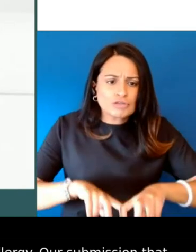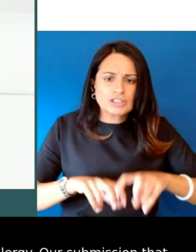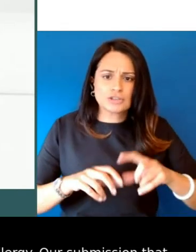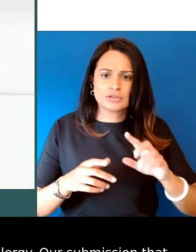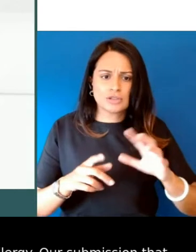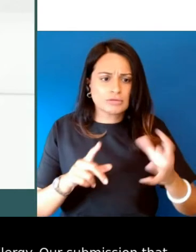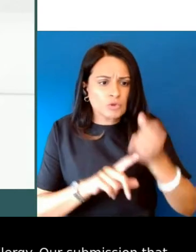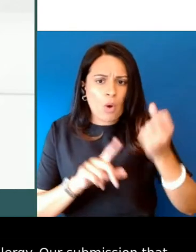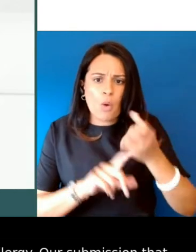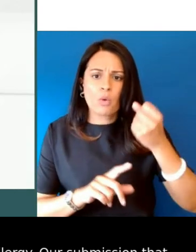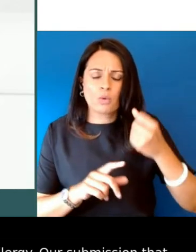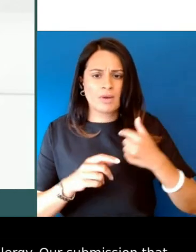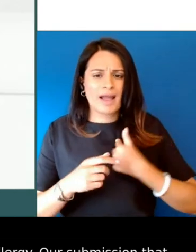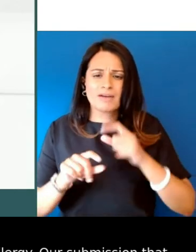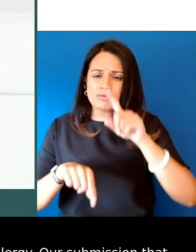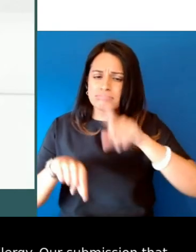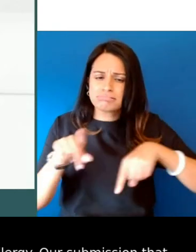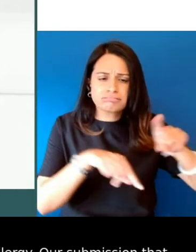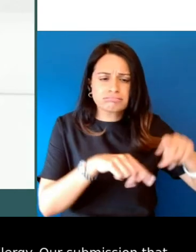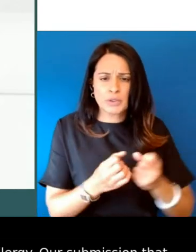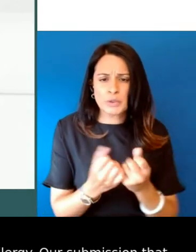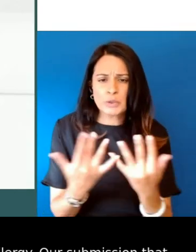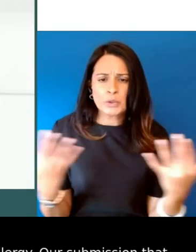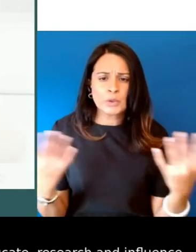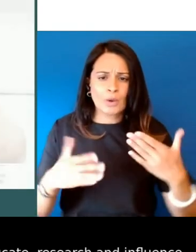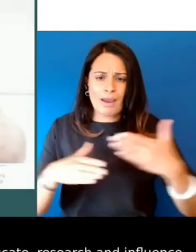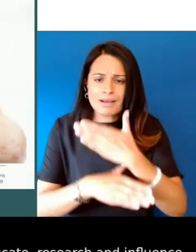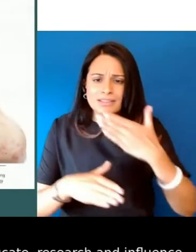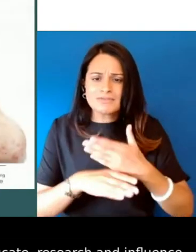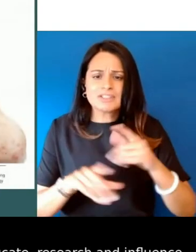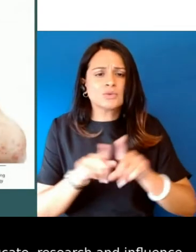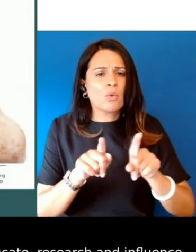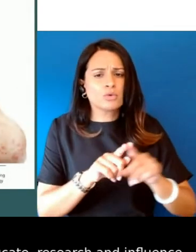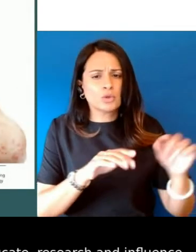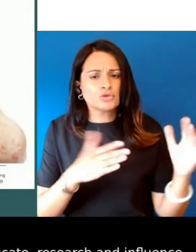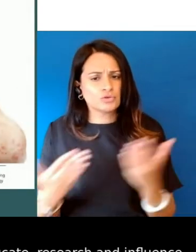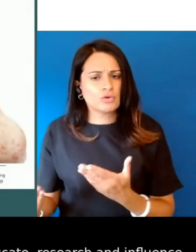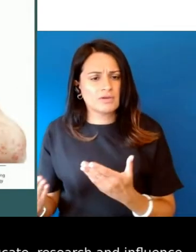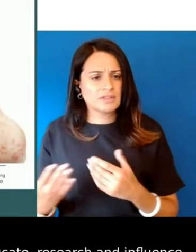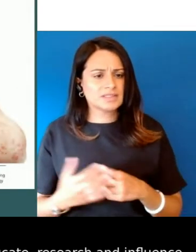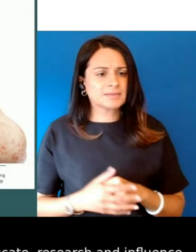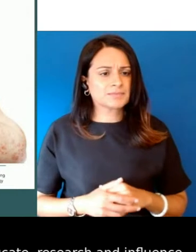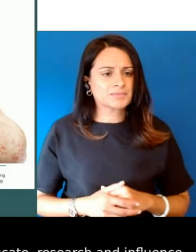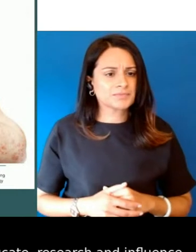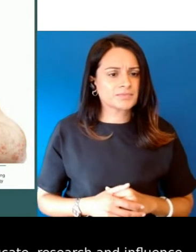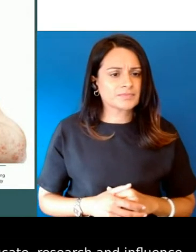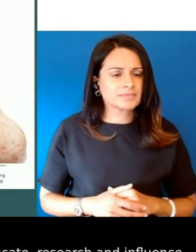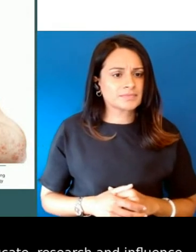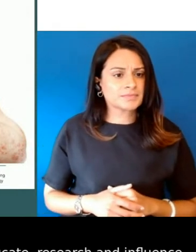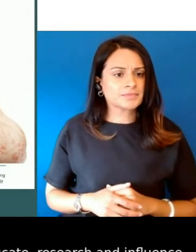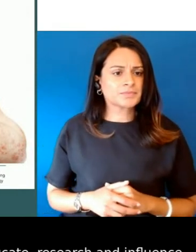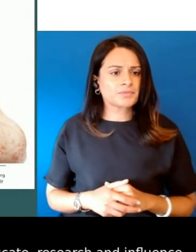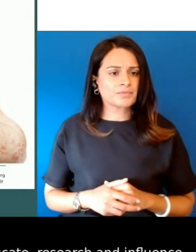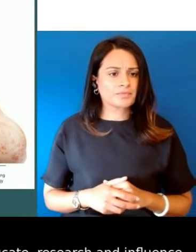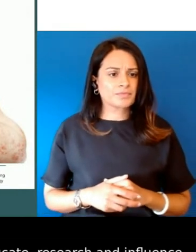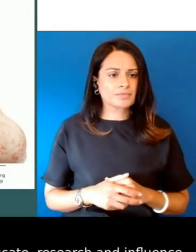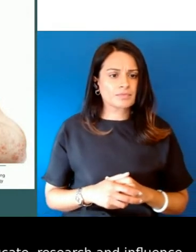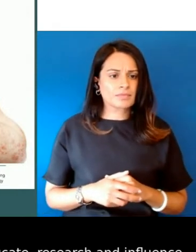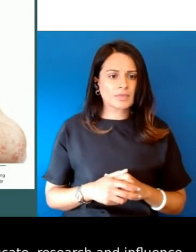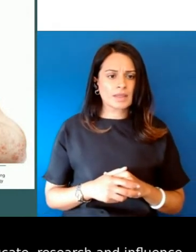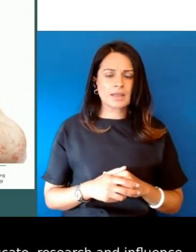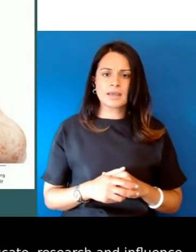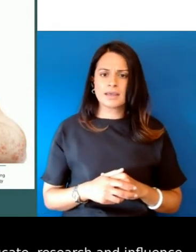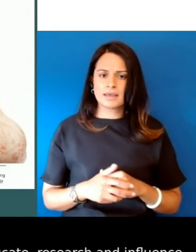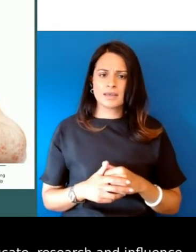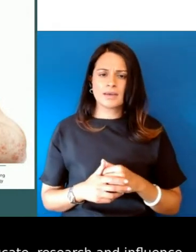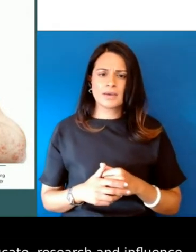of activities and services next salt right so so why do people live need